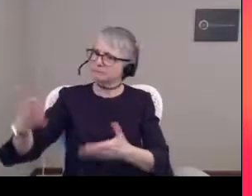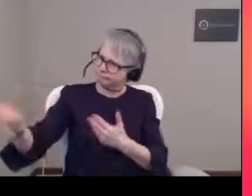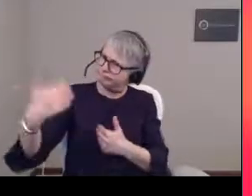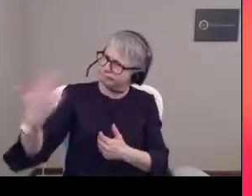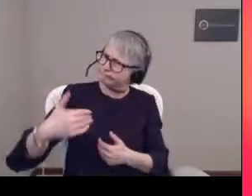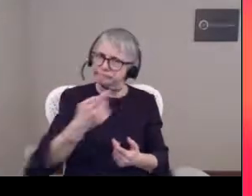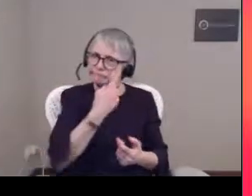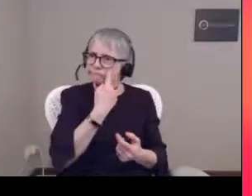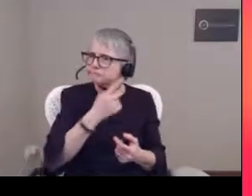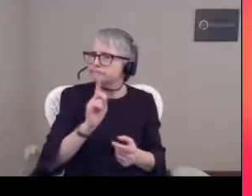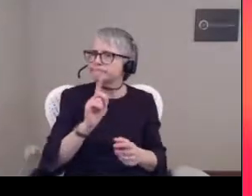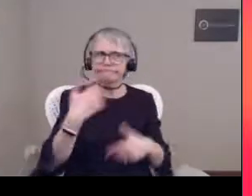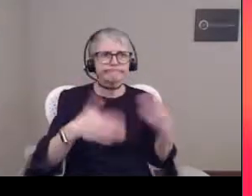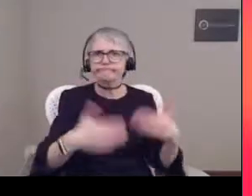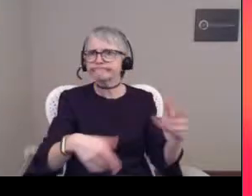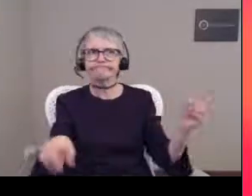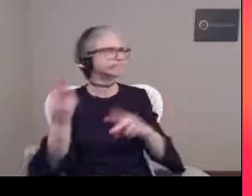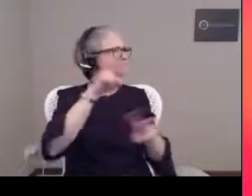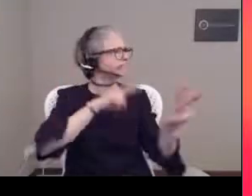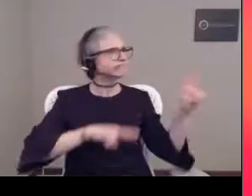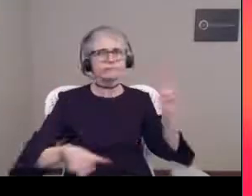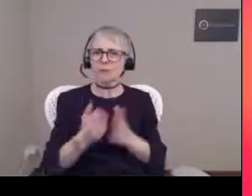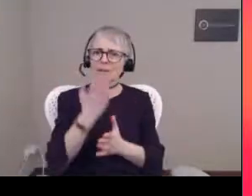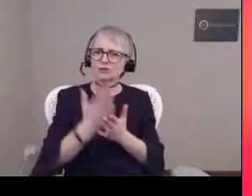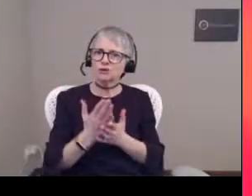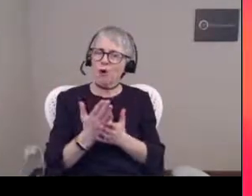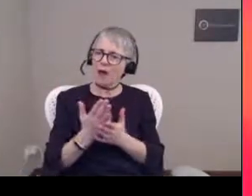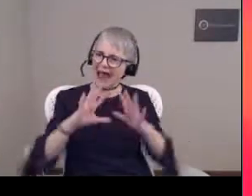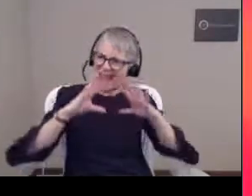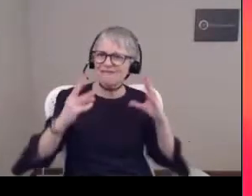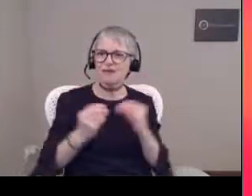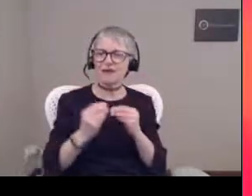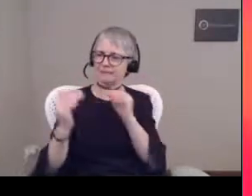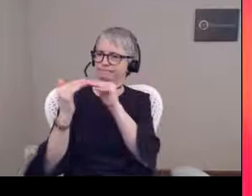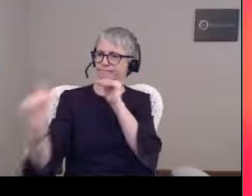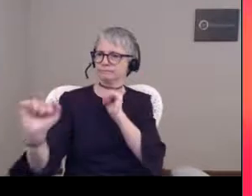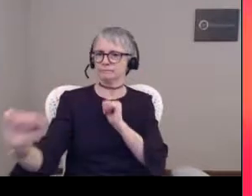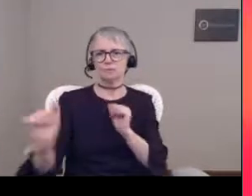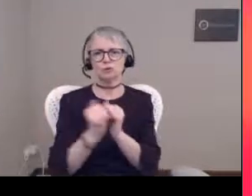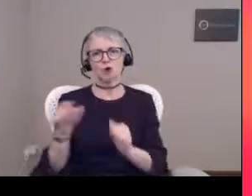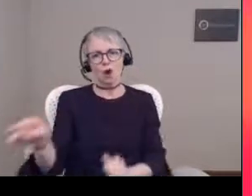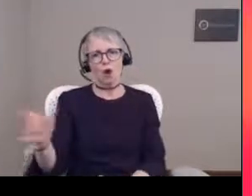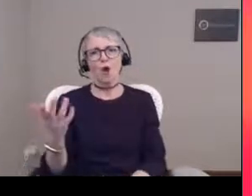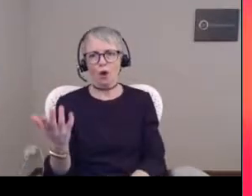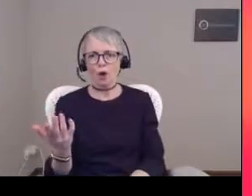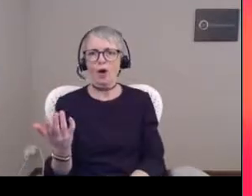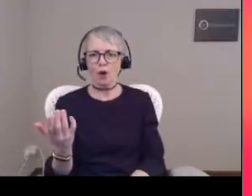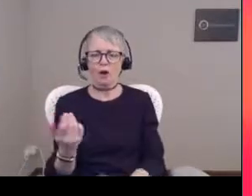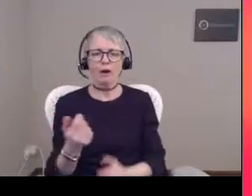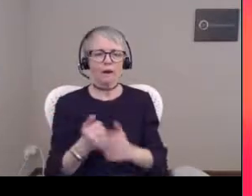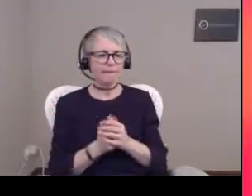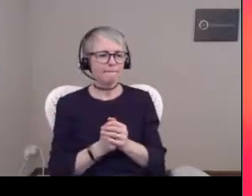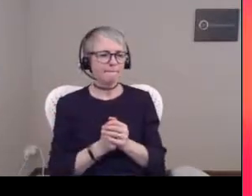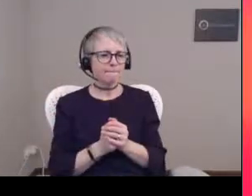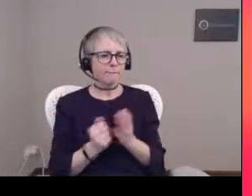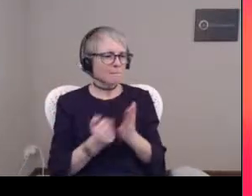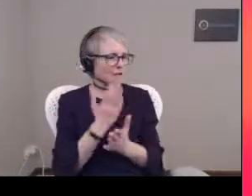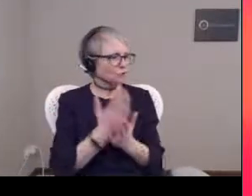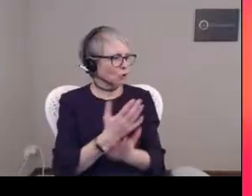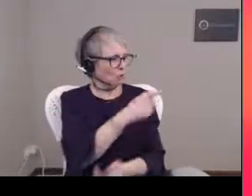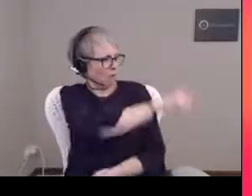So we made sure that we had a workplace services representative there as well to sort of take note of any questions or